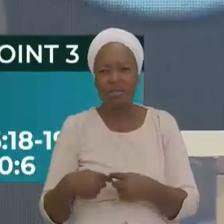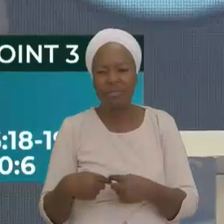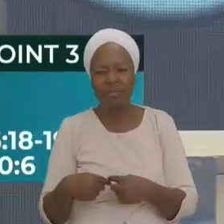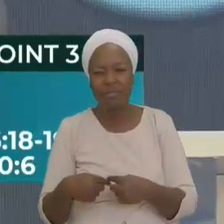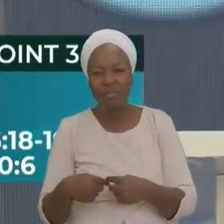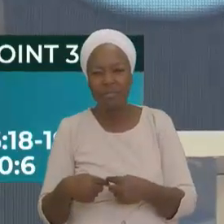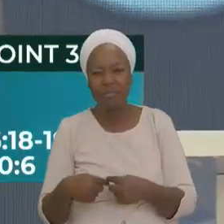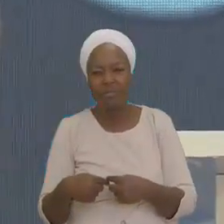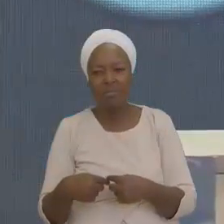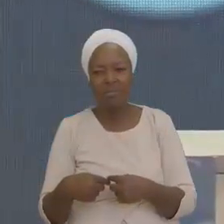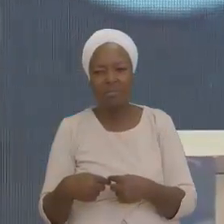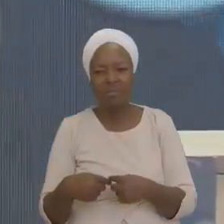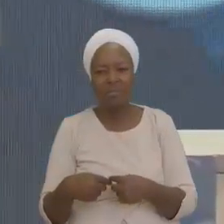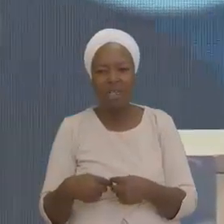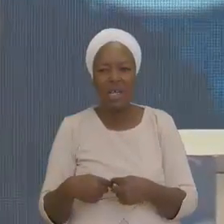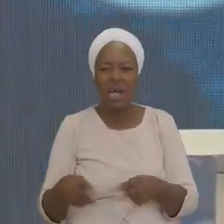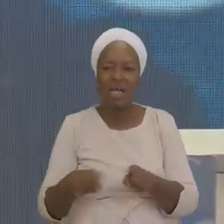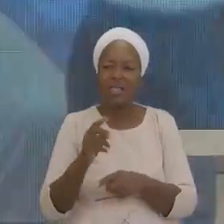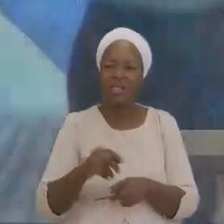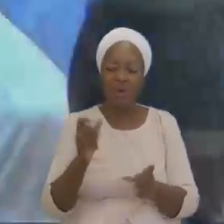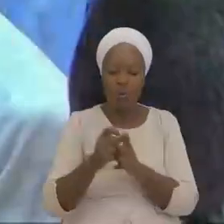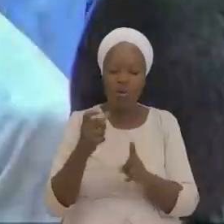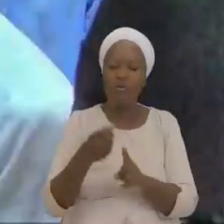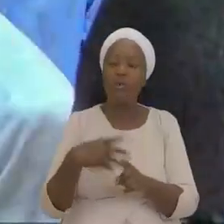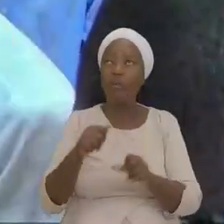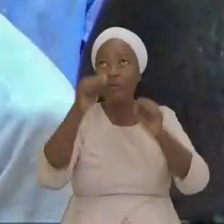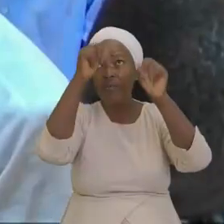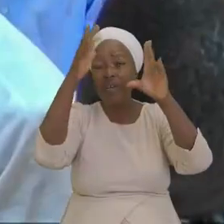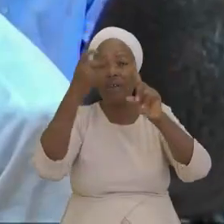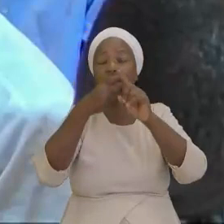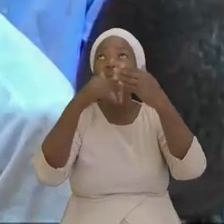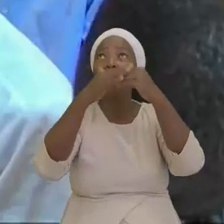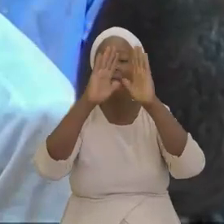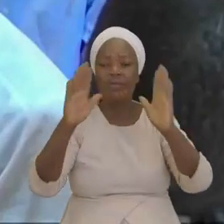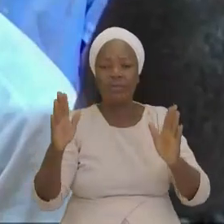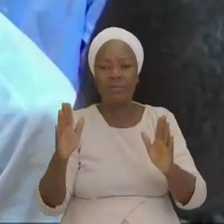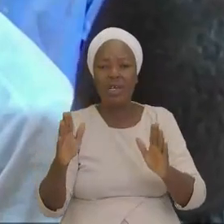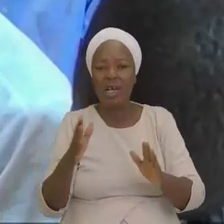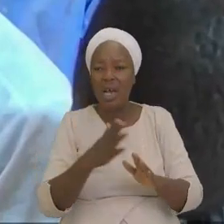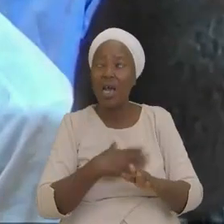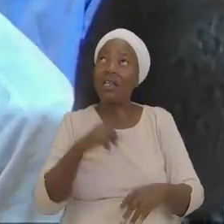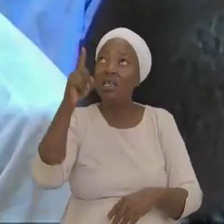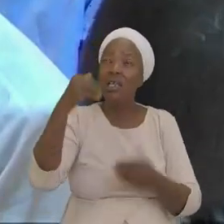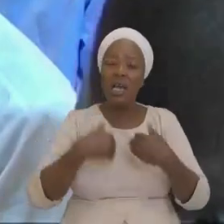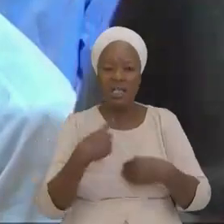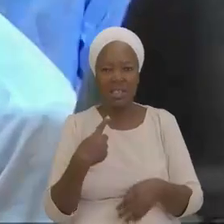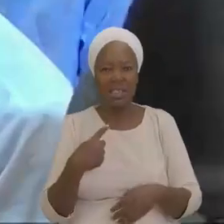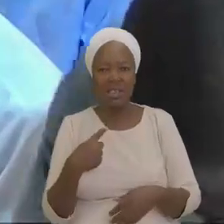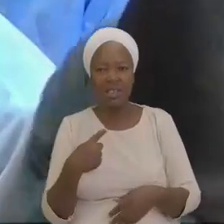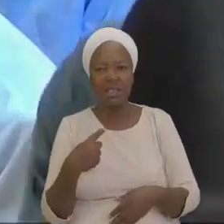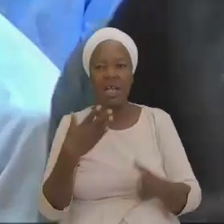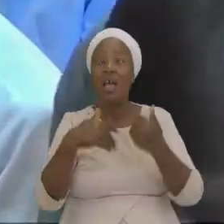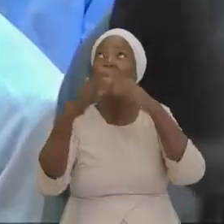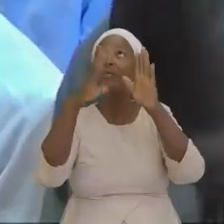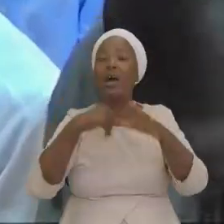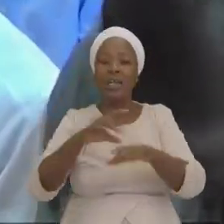The word from the Father from heaven. And he has said, heaven and